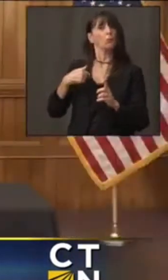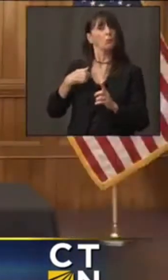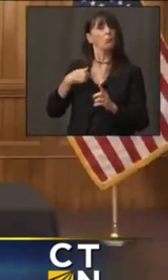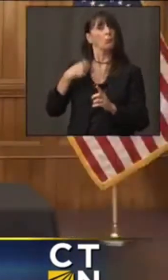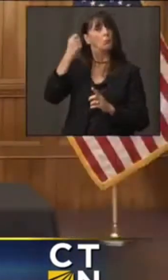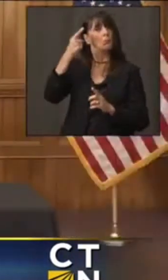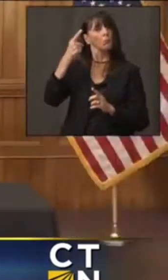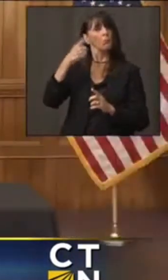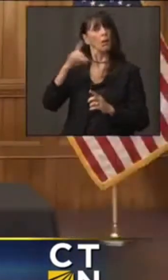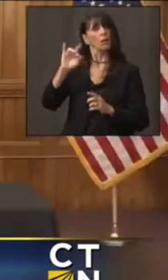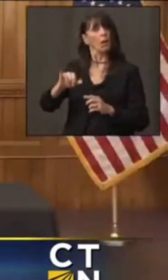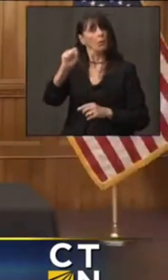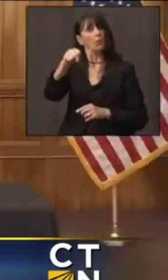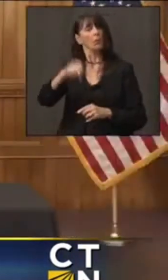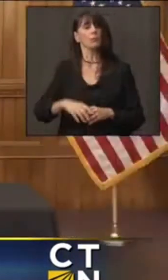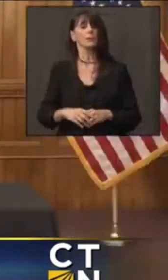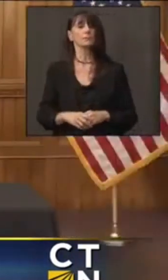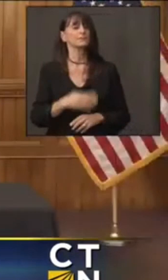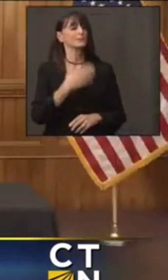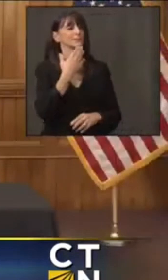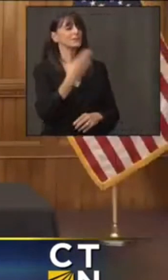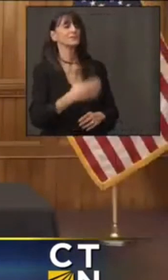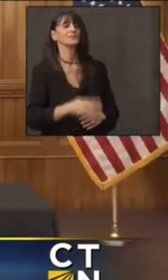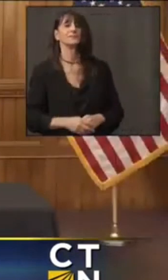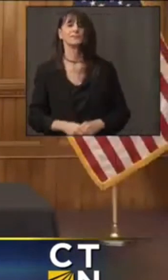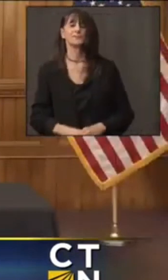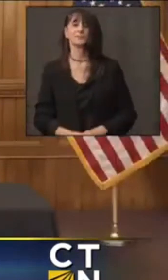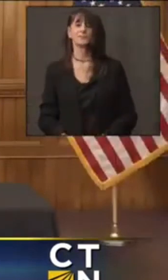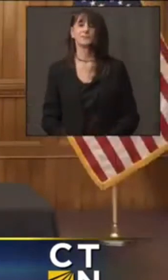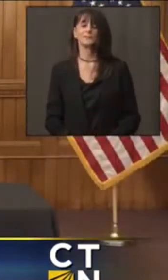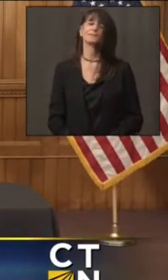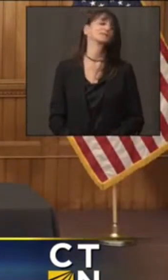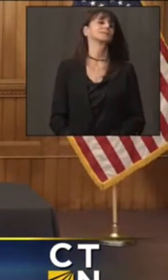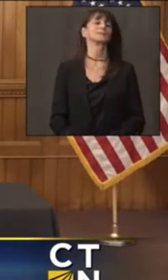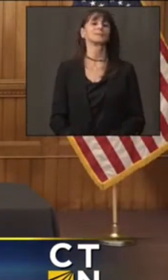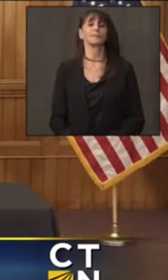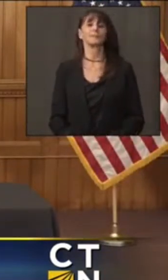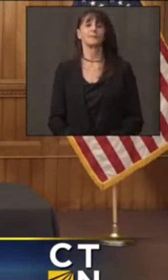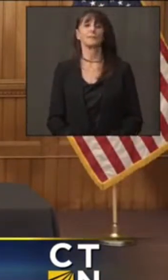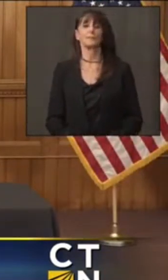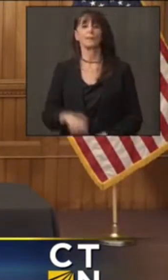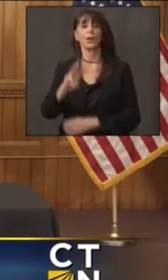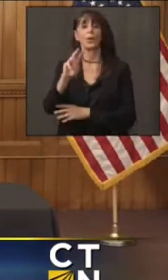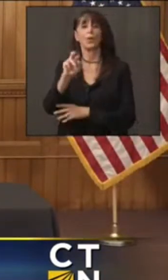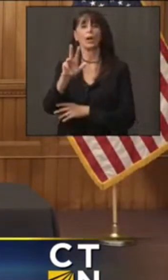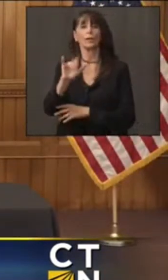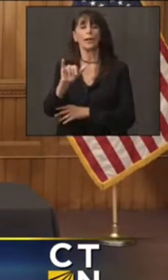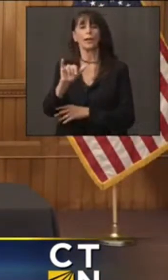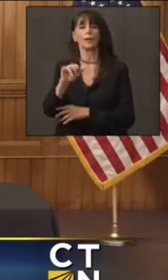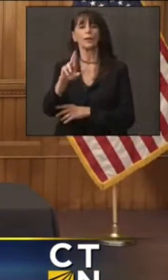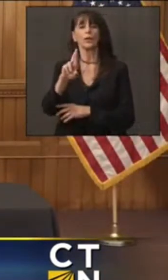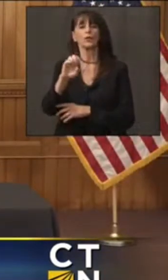Okay, thanks. Thanks, Max. The Waterbury Republican American.